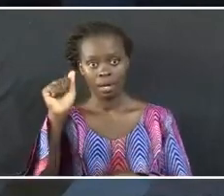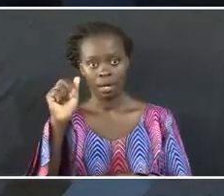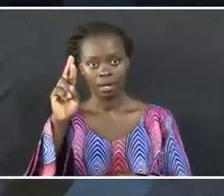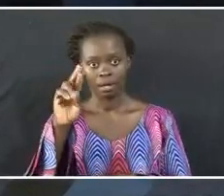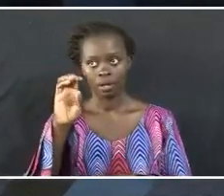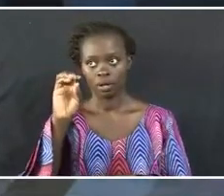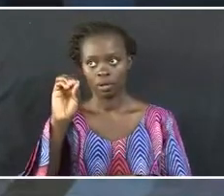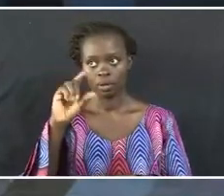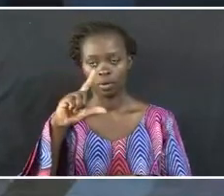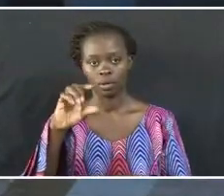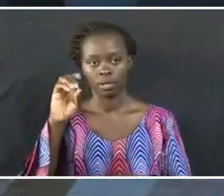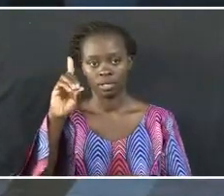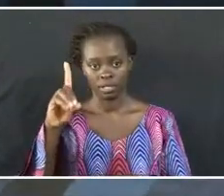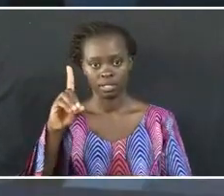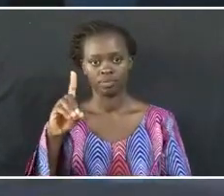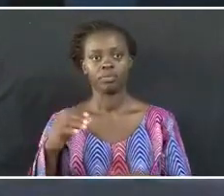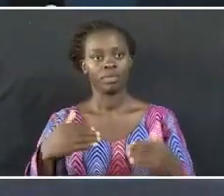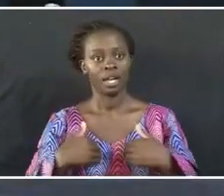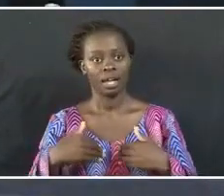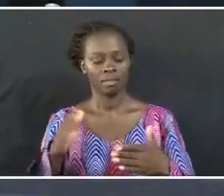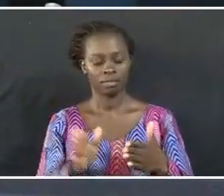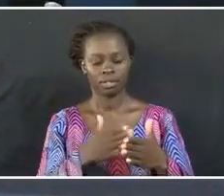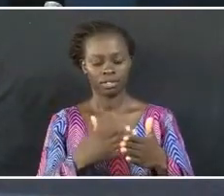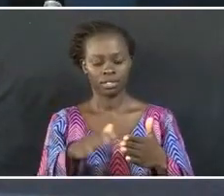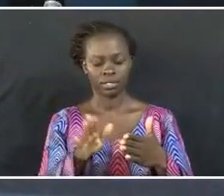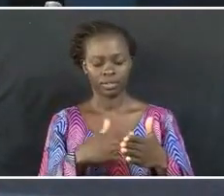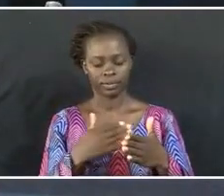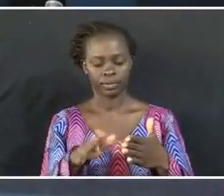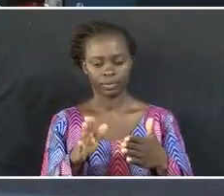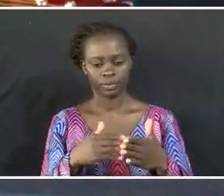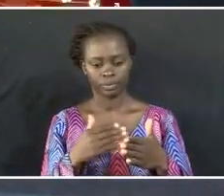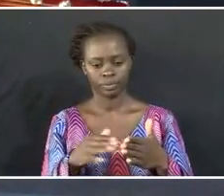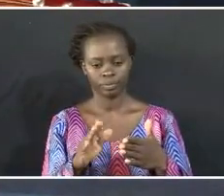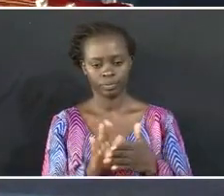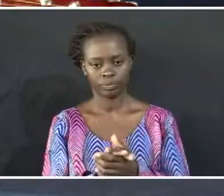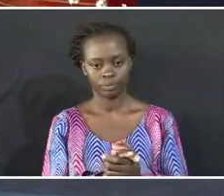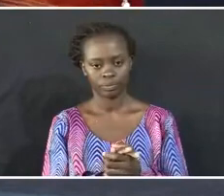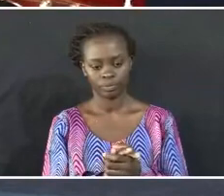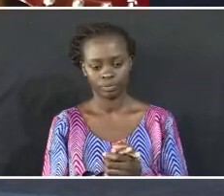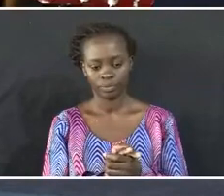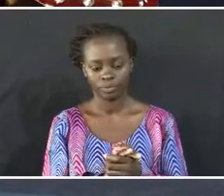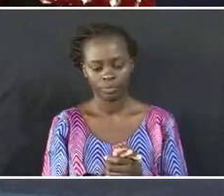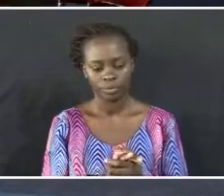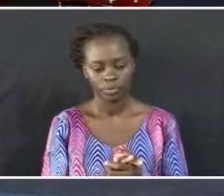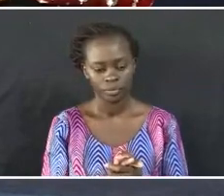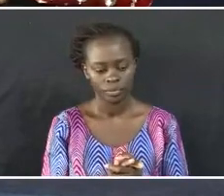about the Good Samaritan. It's called "I Won't Walk Out."